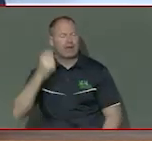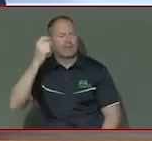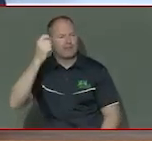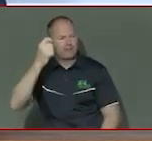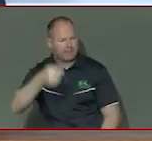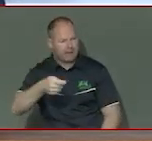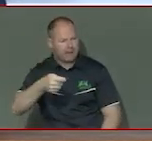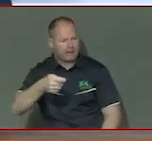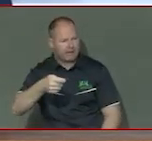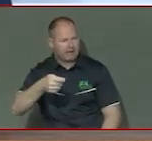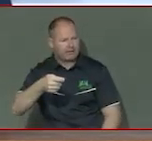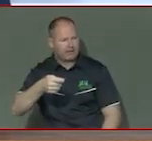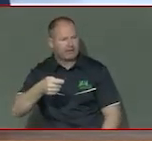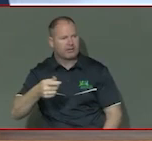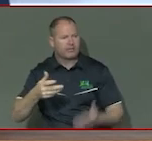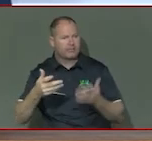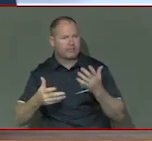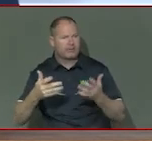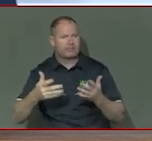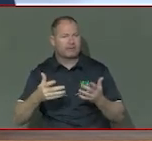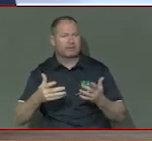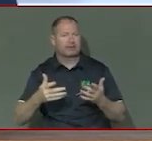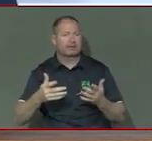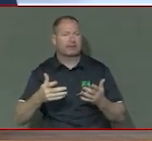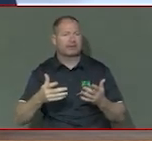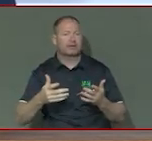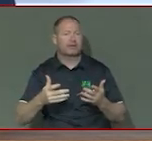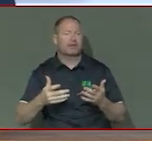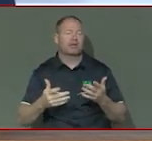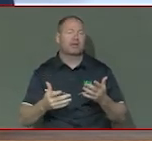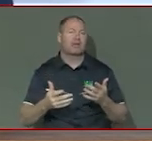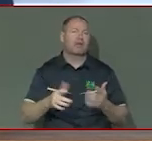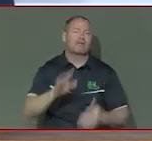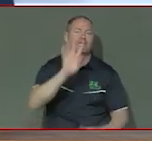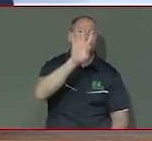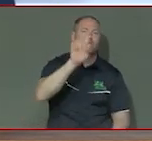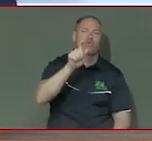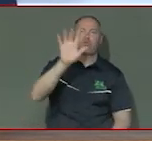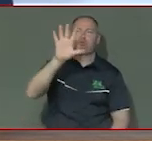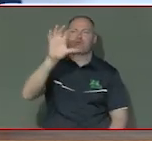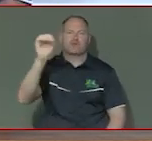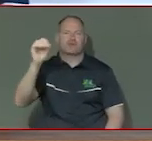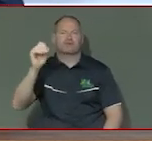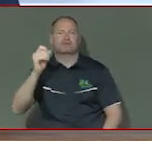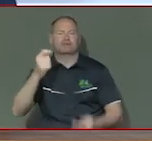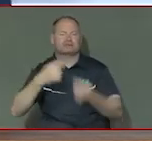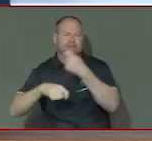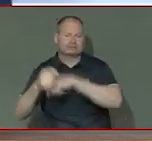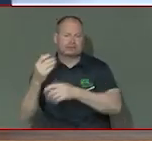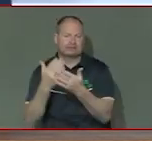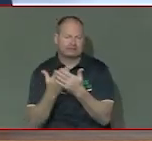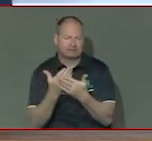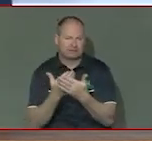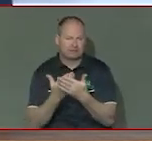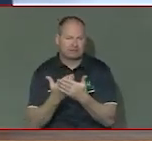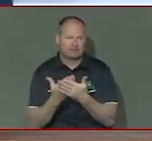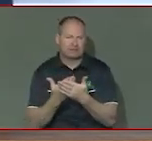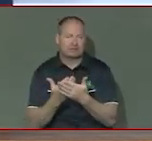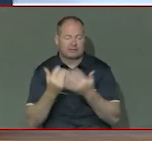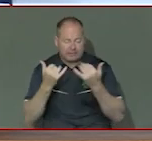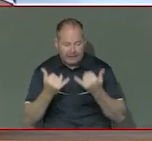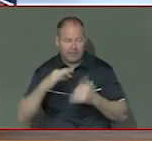something that I can maybe then sell for 4.50. If I pay 4.30, I can make a profit